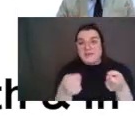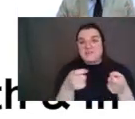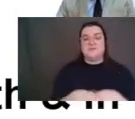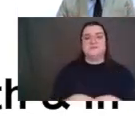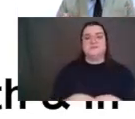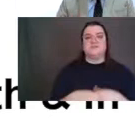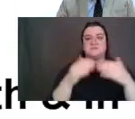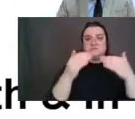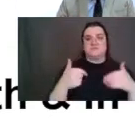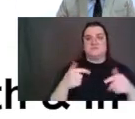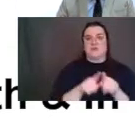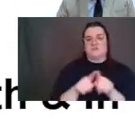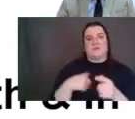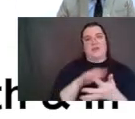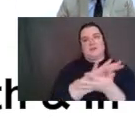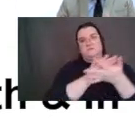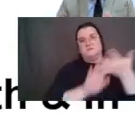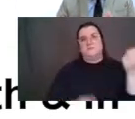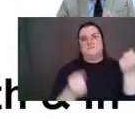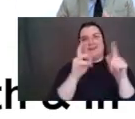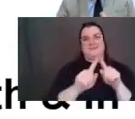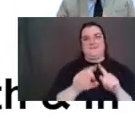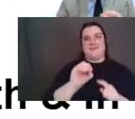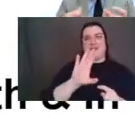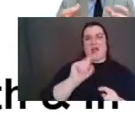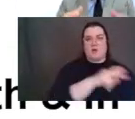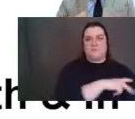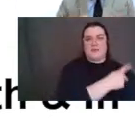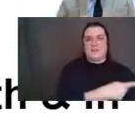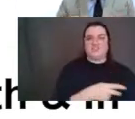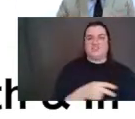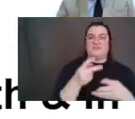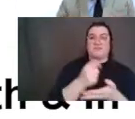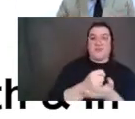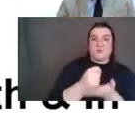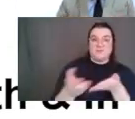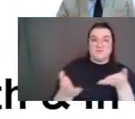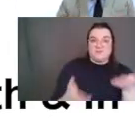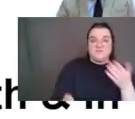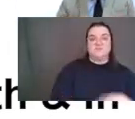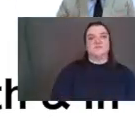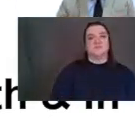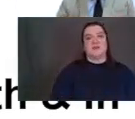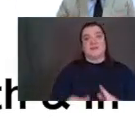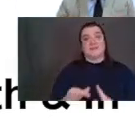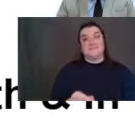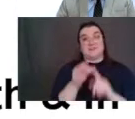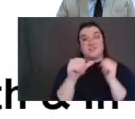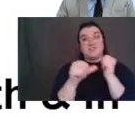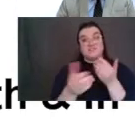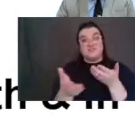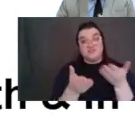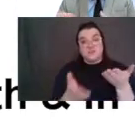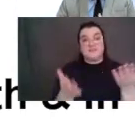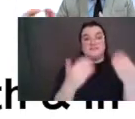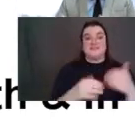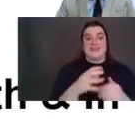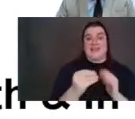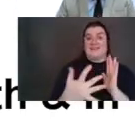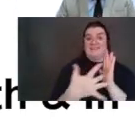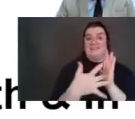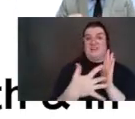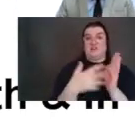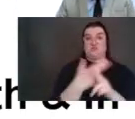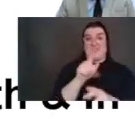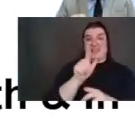had a plethora of outpatient therapy services. We had a special assistive service and technology use lab where people could actually